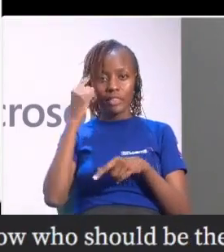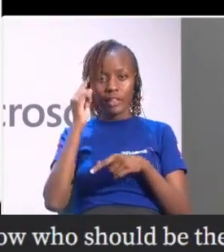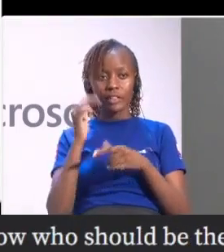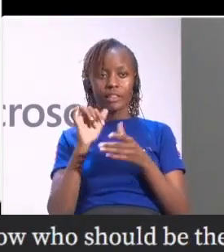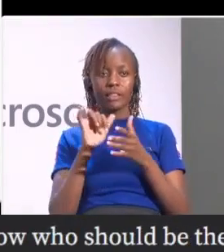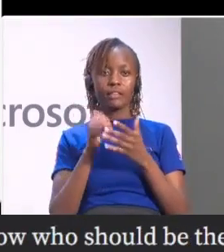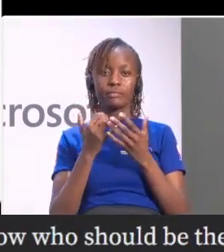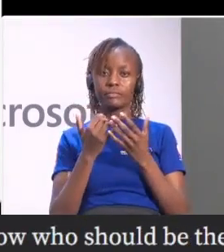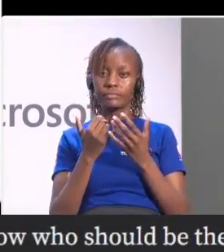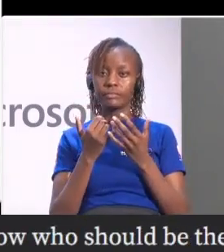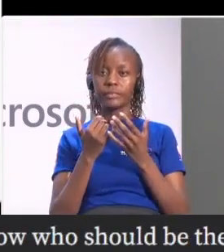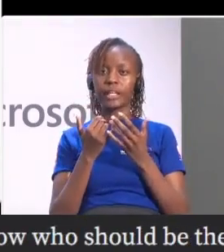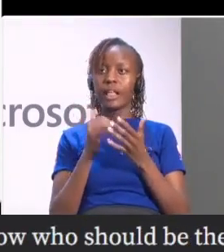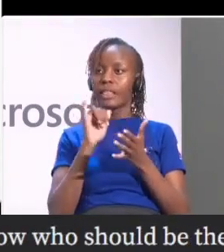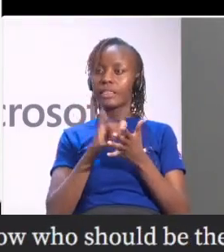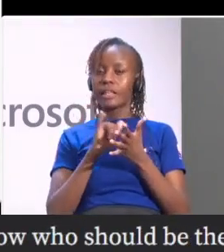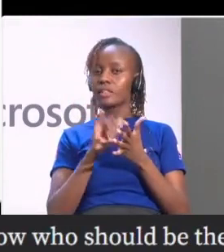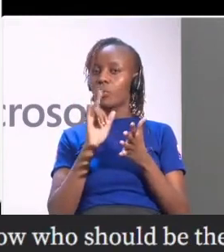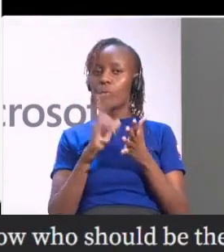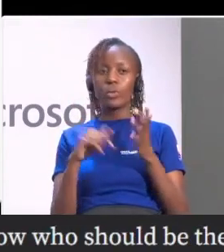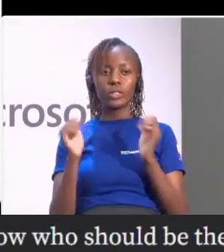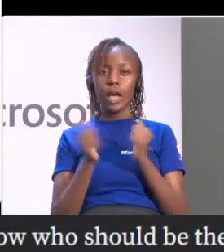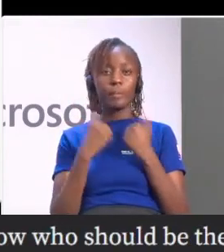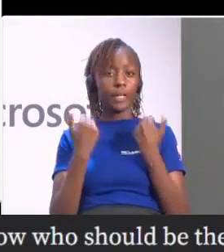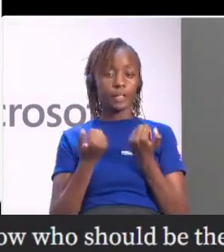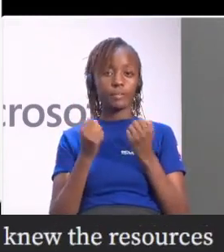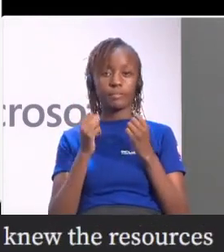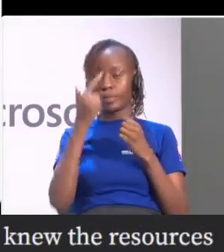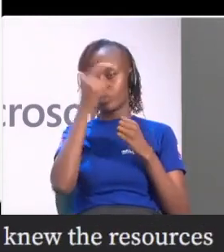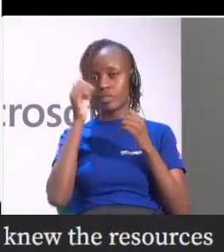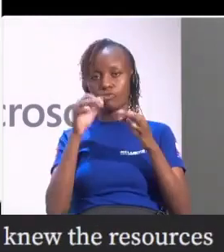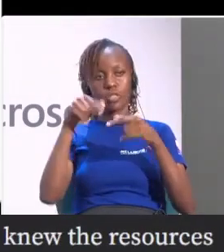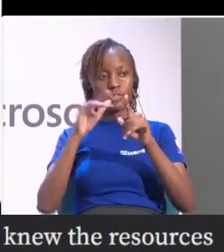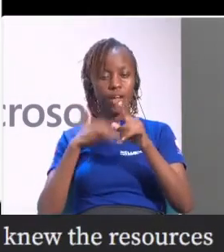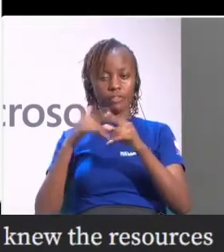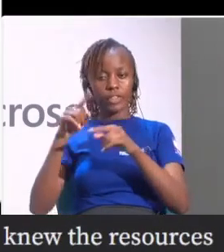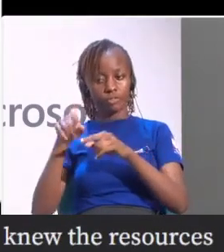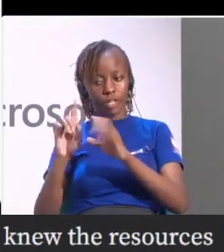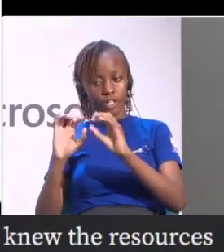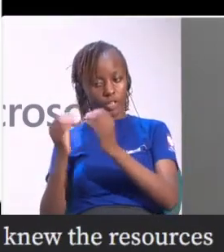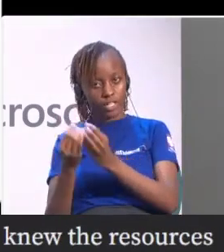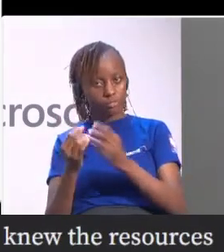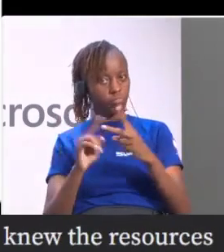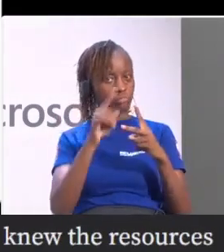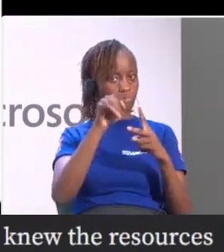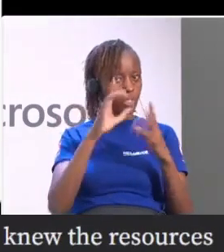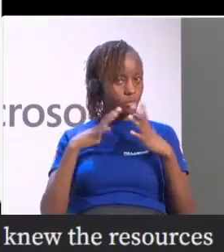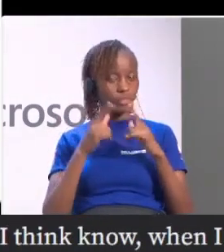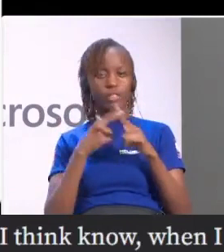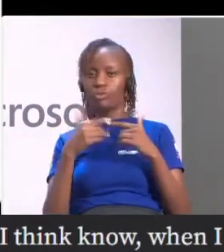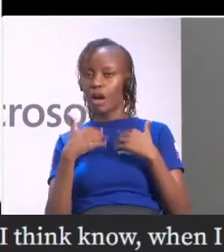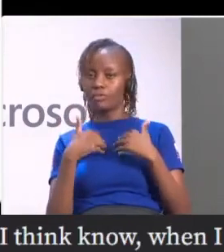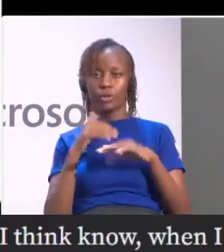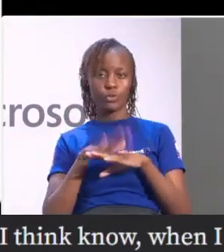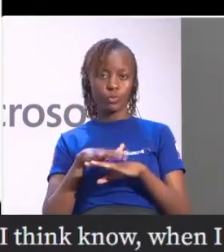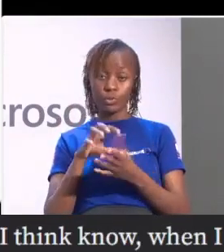fear in there, that's where that's coming from. Because if you've got the right organization, you've got the right people around that table, you're in a good place. You know what I